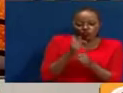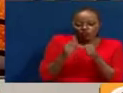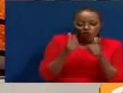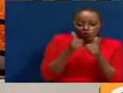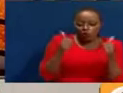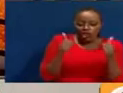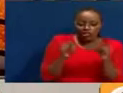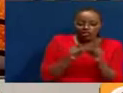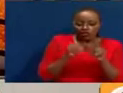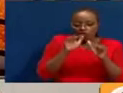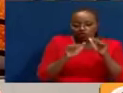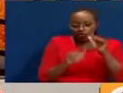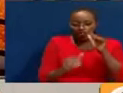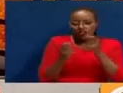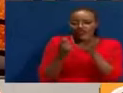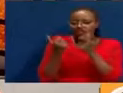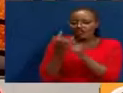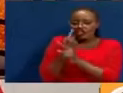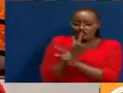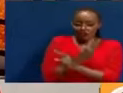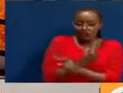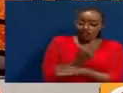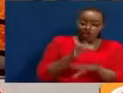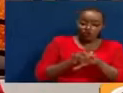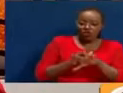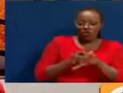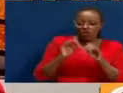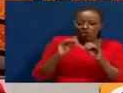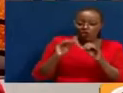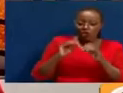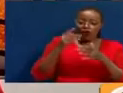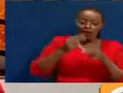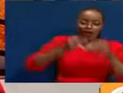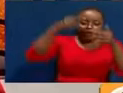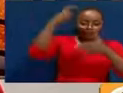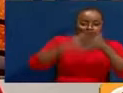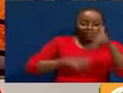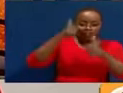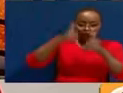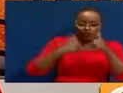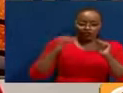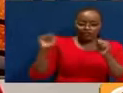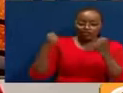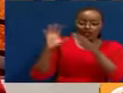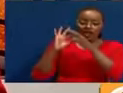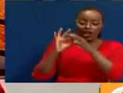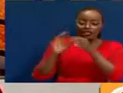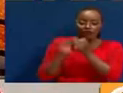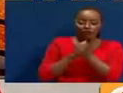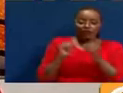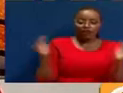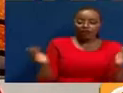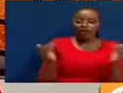They're weighed down by numerous and many times unreasonably high taxes that smother a saving culture and